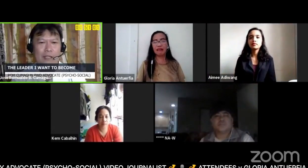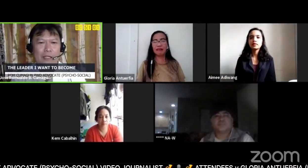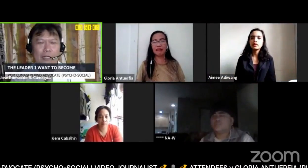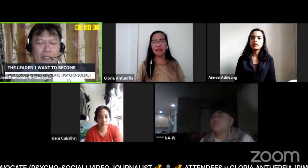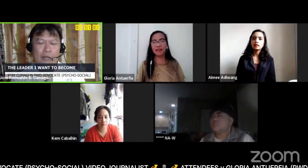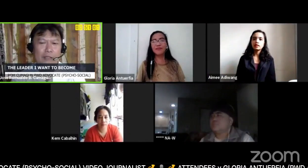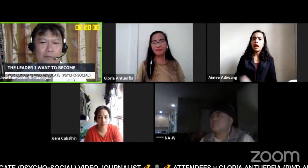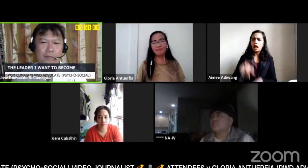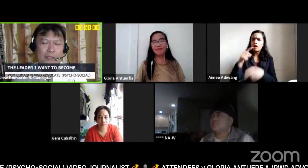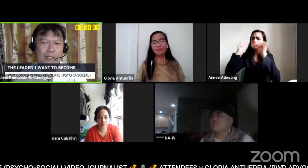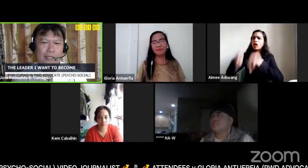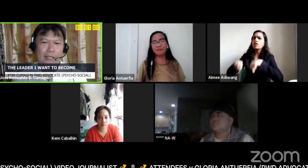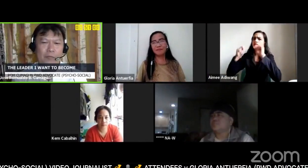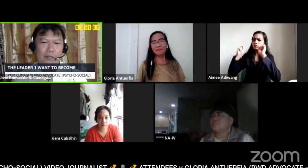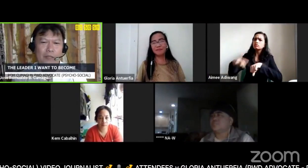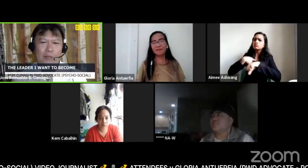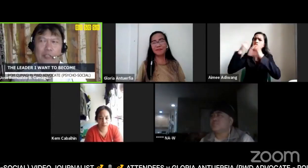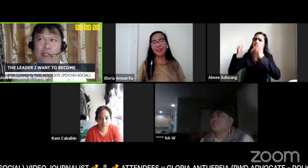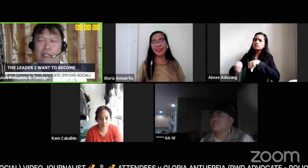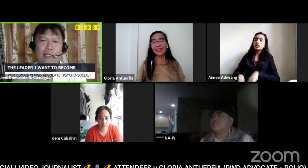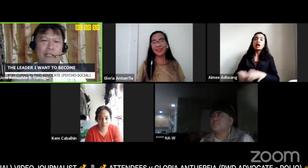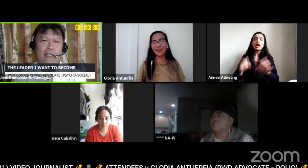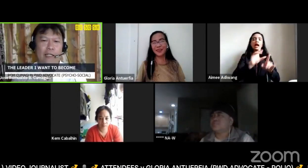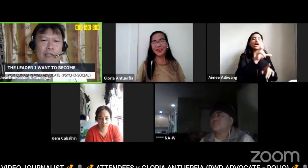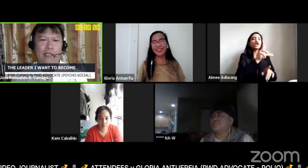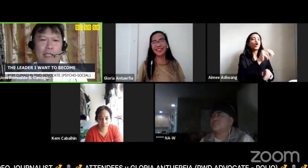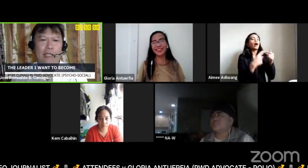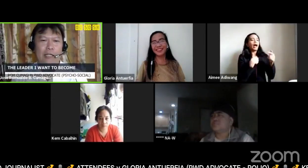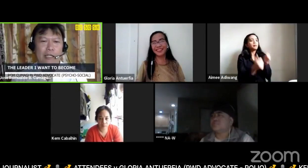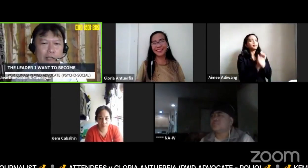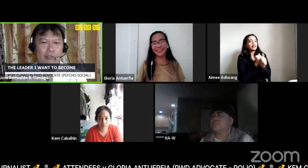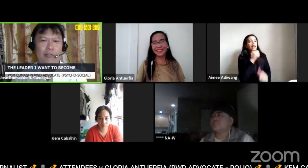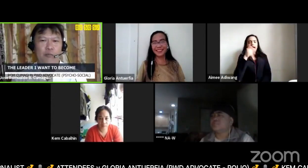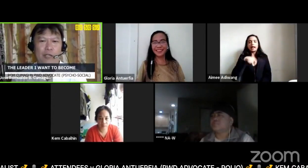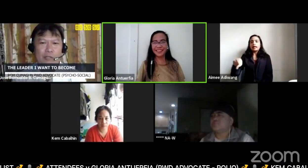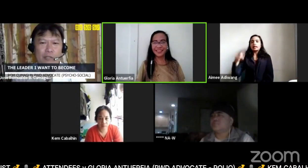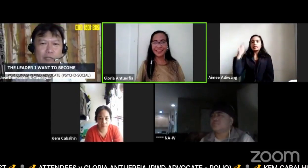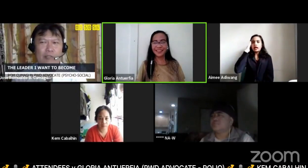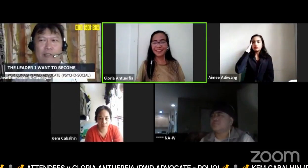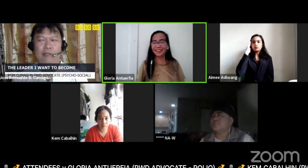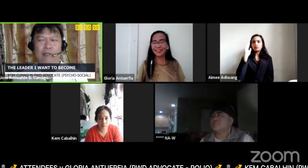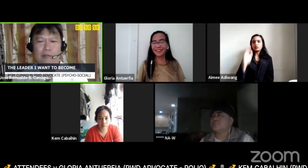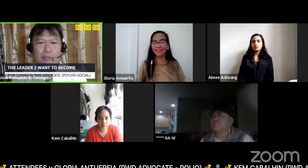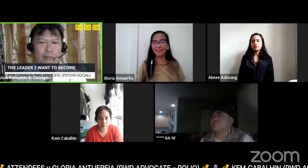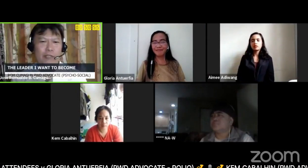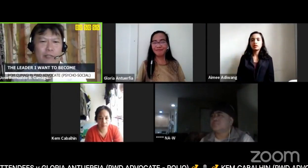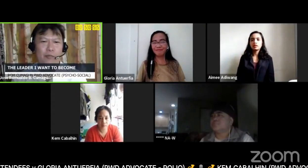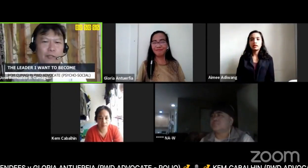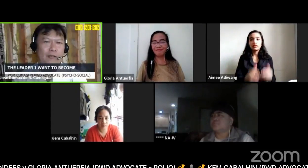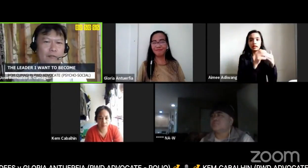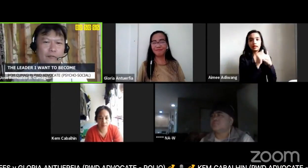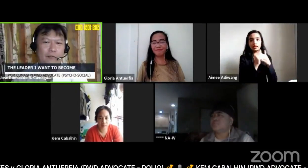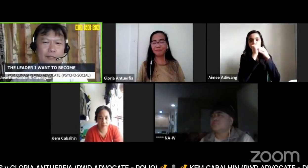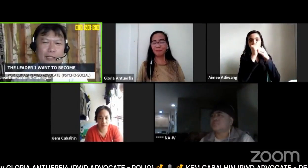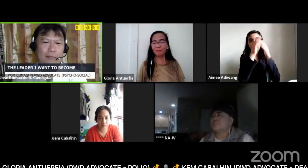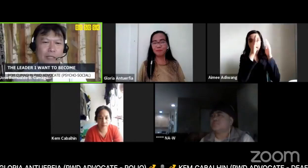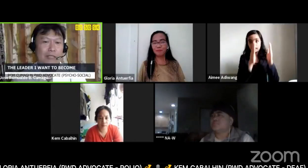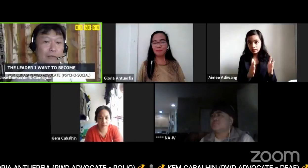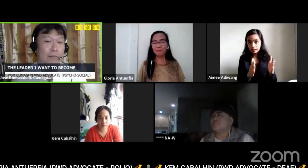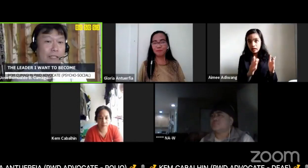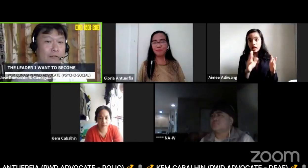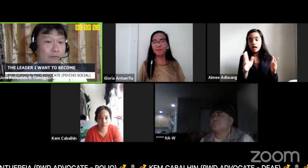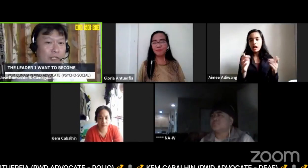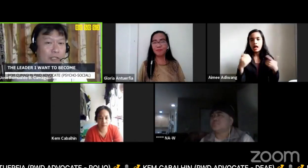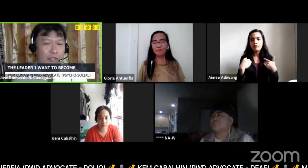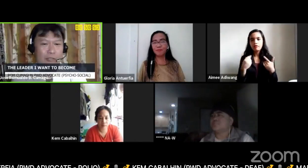No? Yeah, I mean, the, Yes, I in know. in leadership, we have this principle of